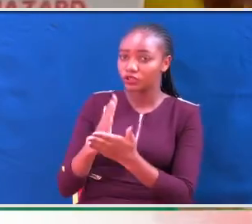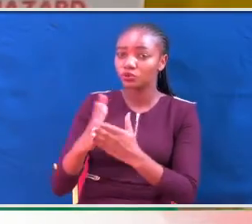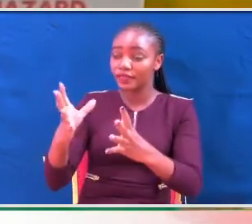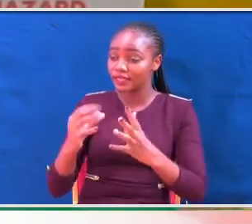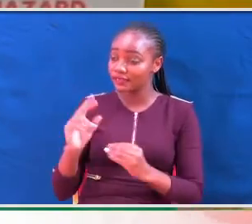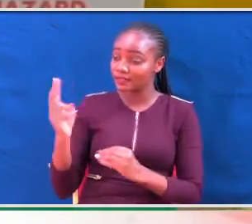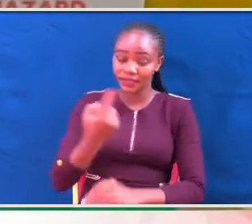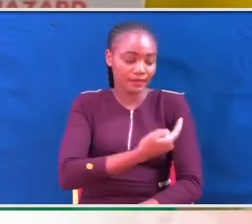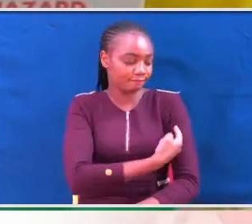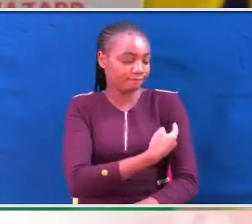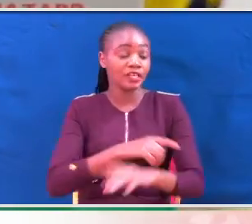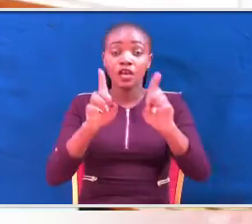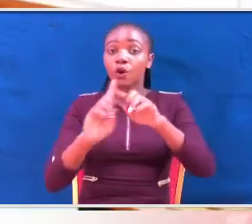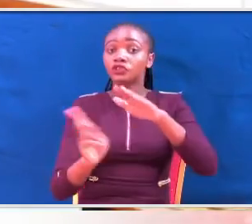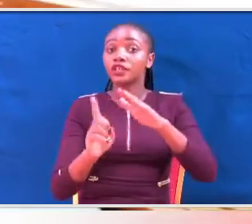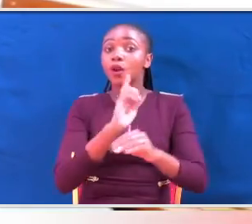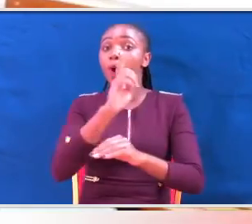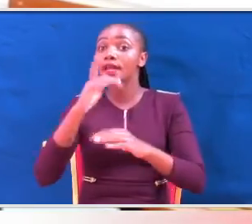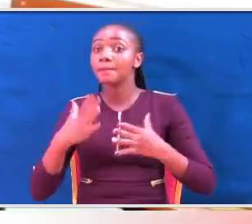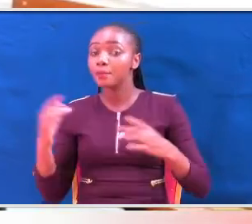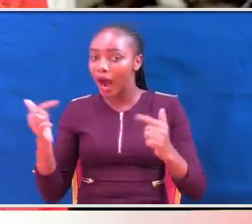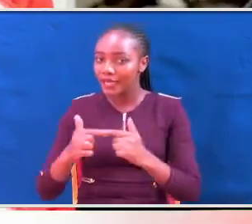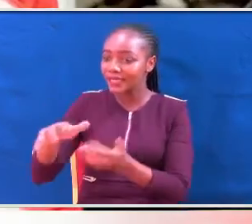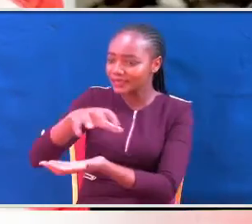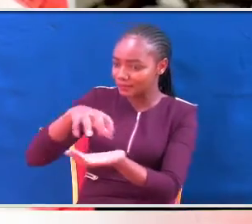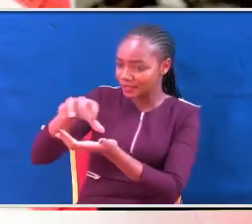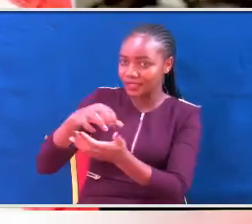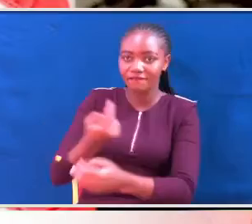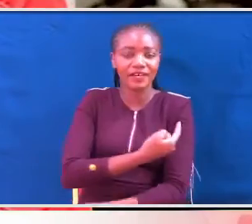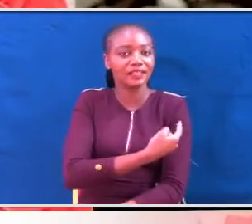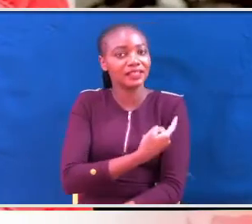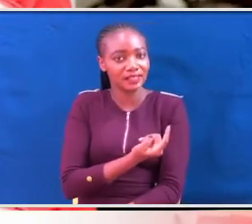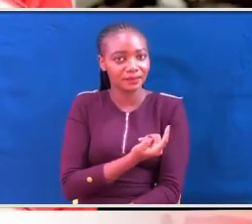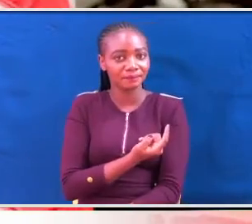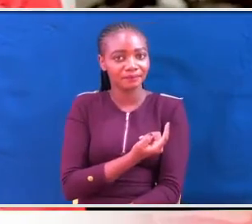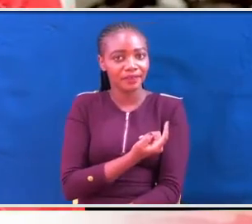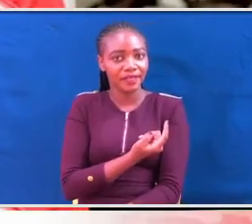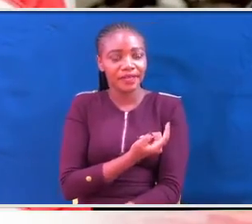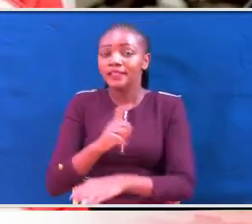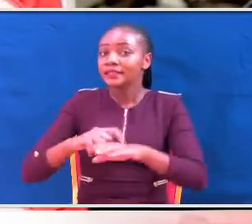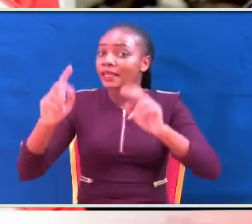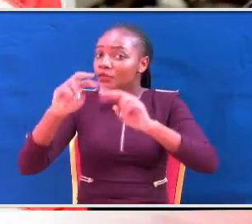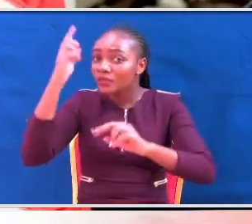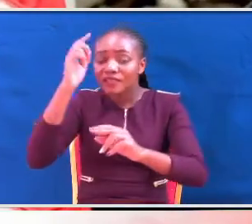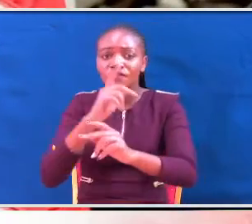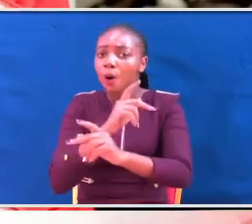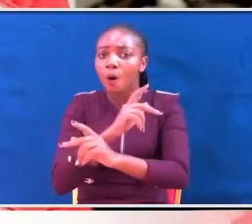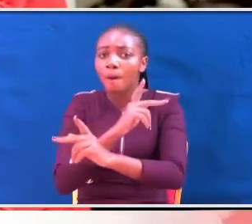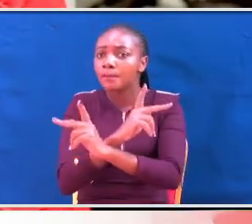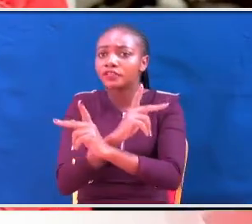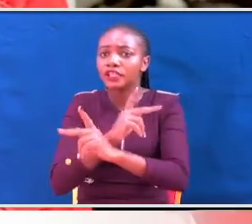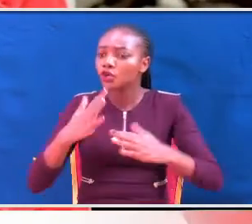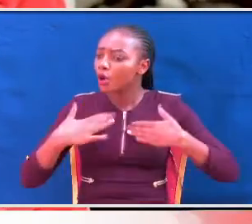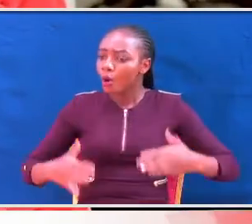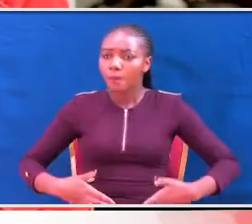dose. The ministry further warning against mixing of vaccines. When you have partial protection, you are not fully, your body is